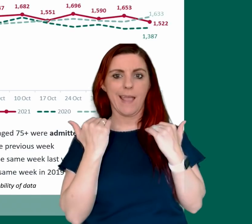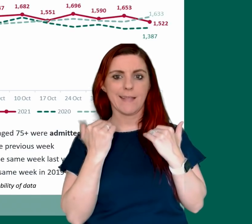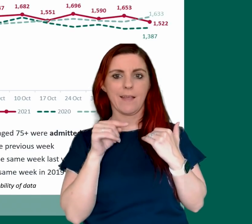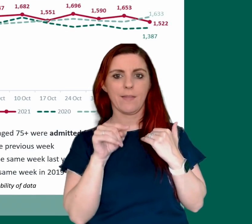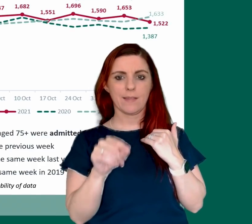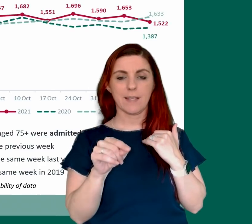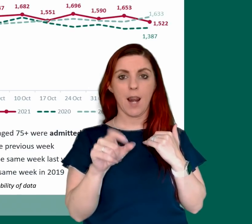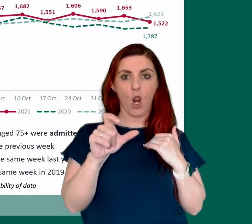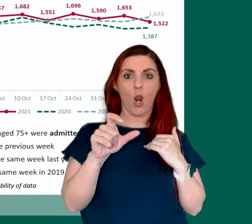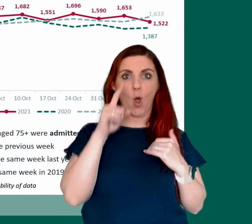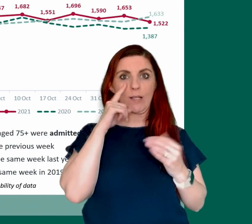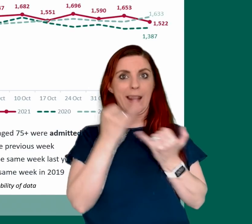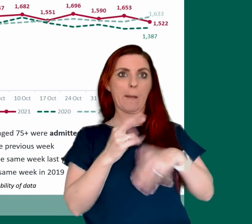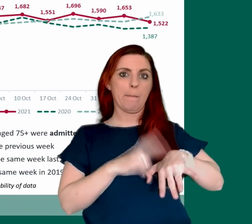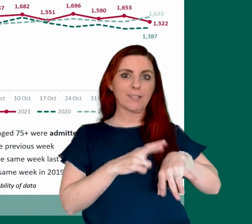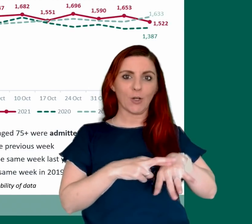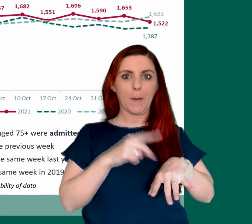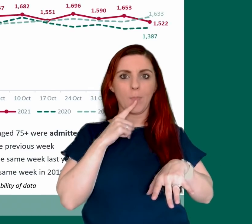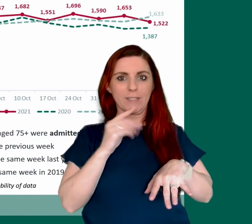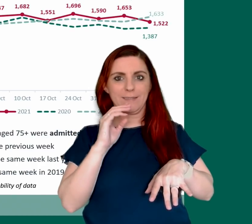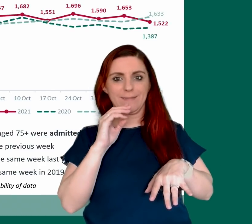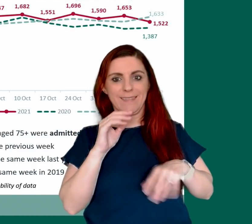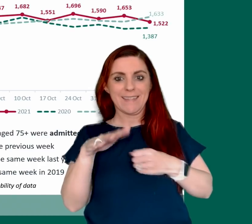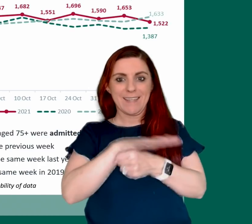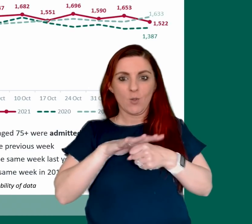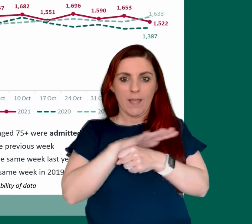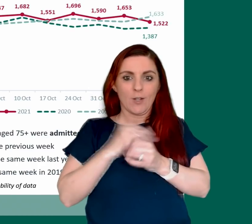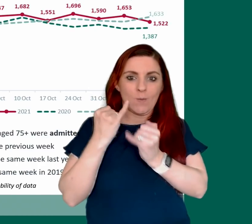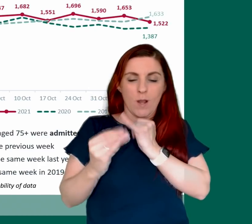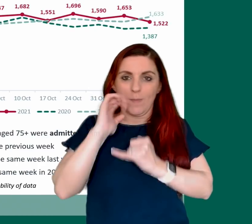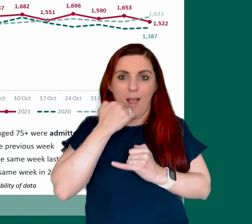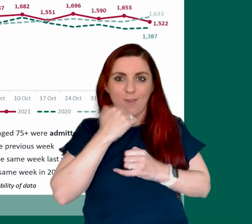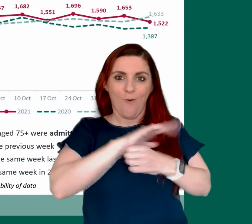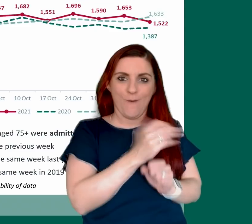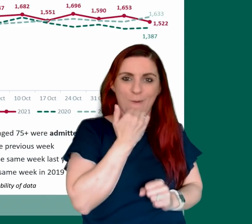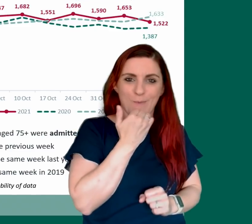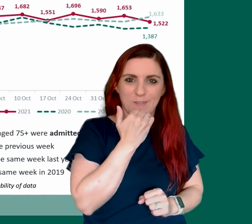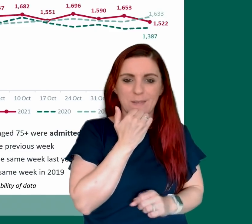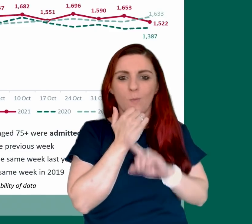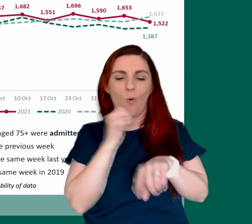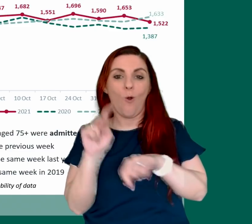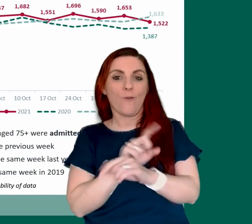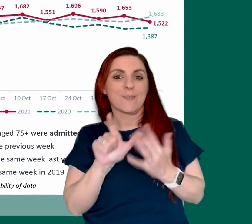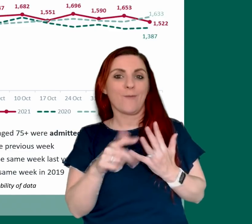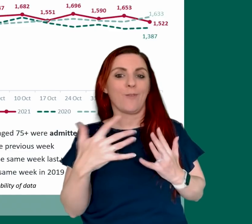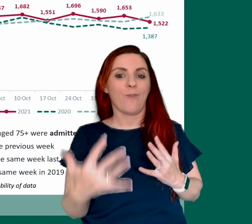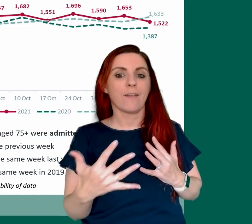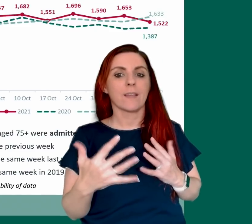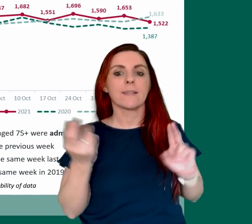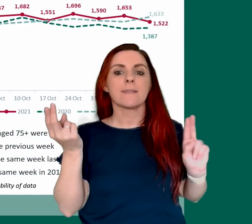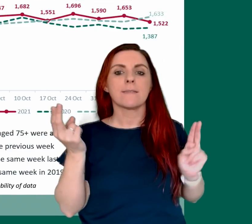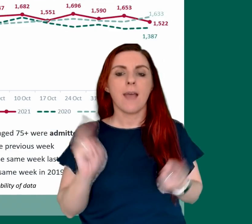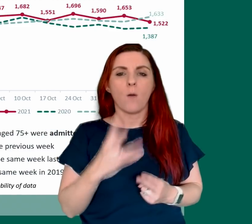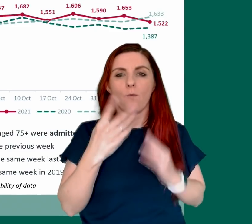look more favourable, even though in fact the situation could be worse in terms of COVID numbers, etc. So in terms of our over 75s, down 4.2%